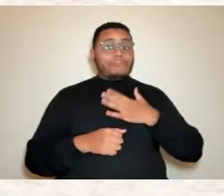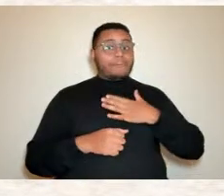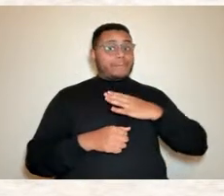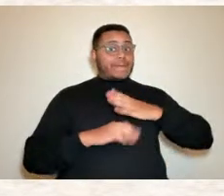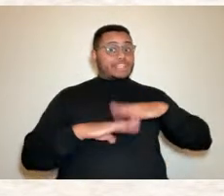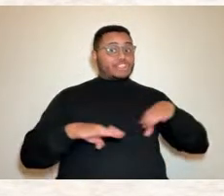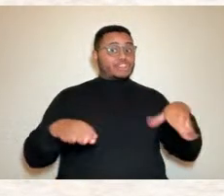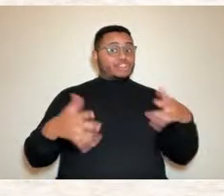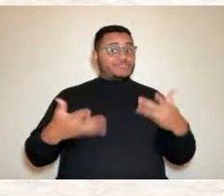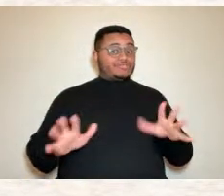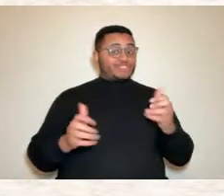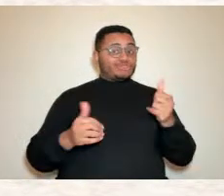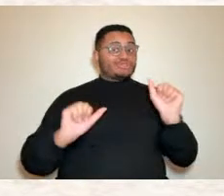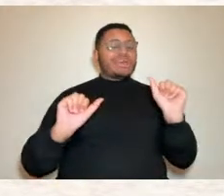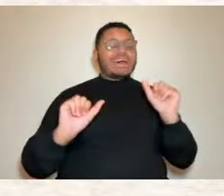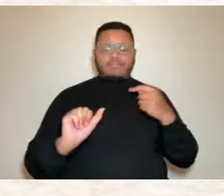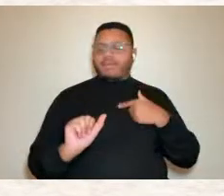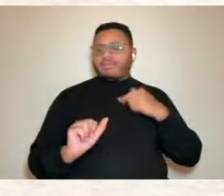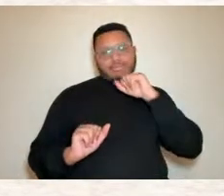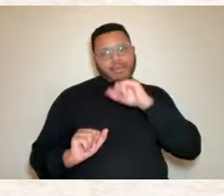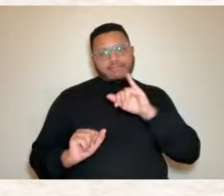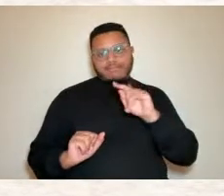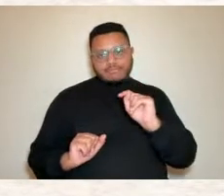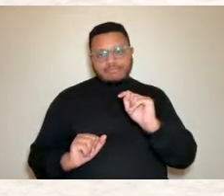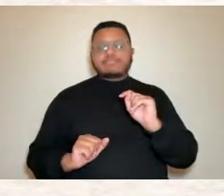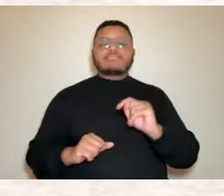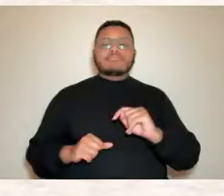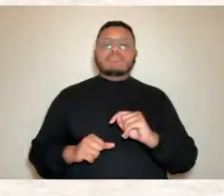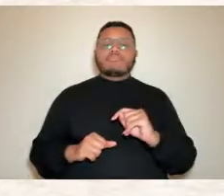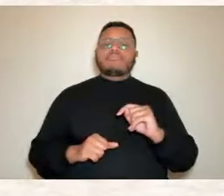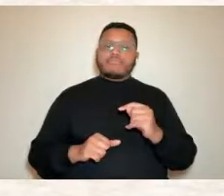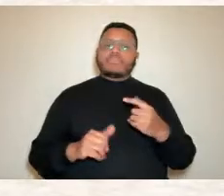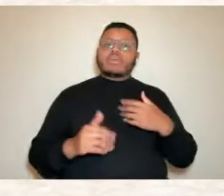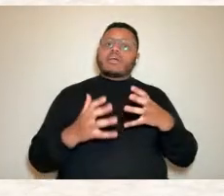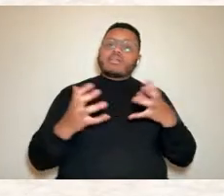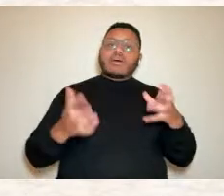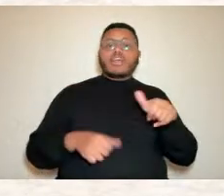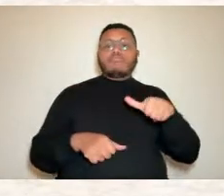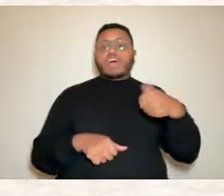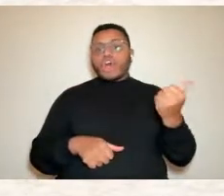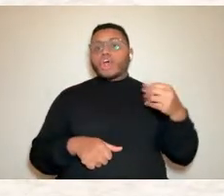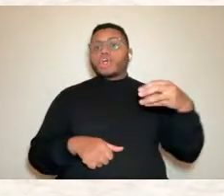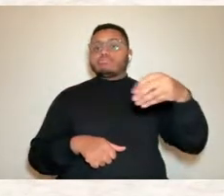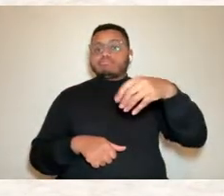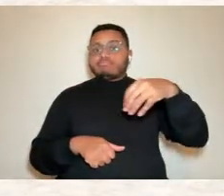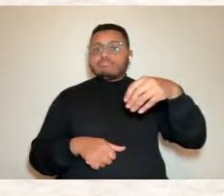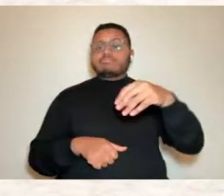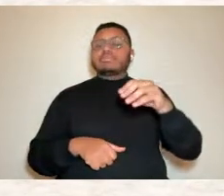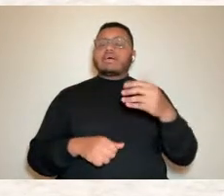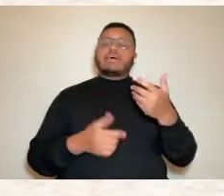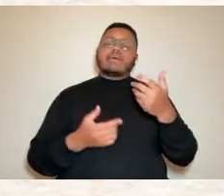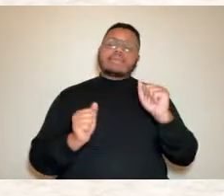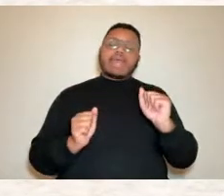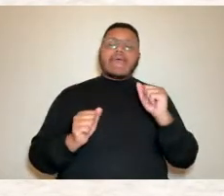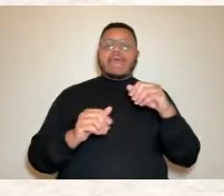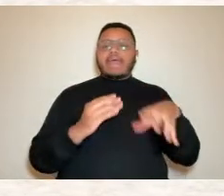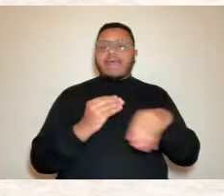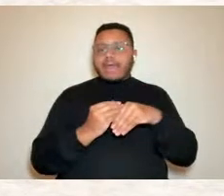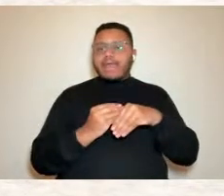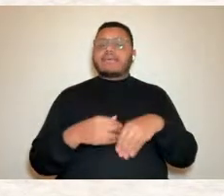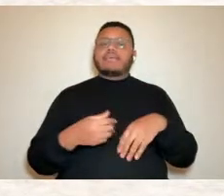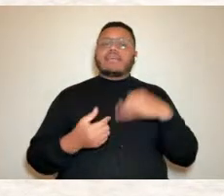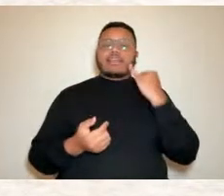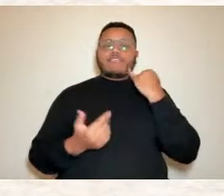and they love this wrap. And of course, there's a lot of other toppings you can add to this. If you wanted to add